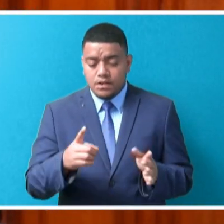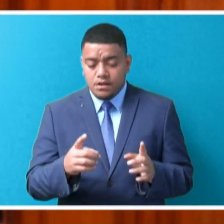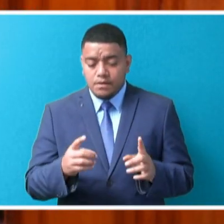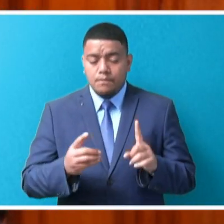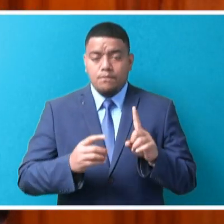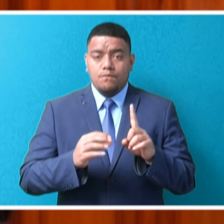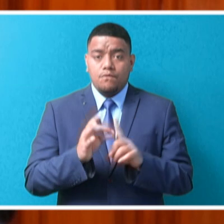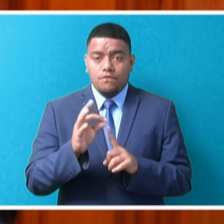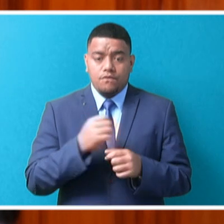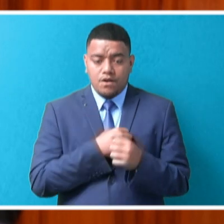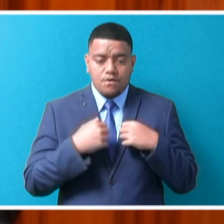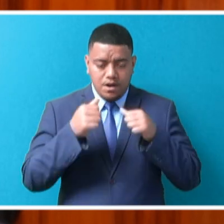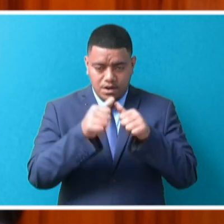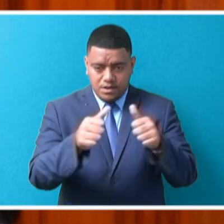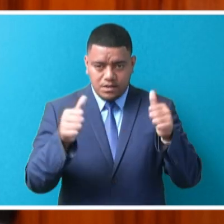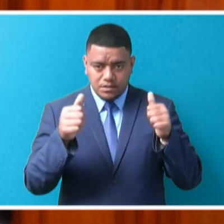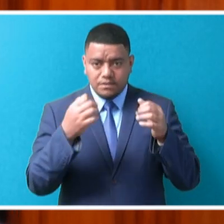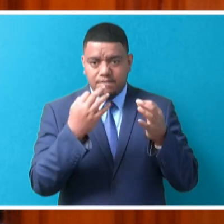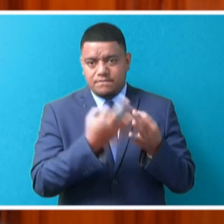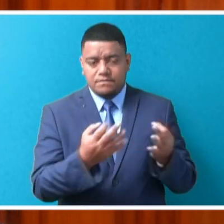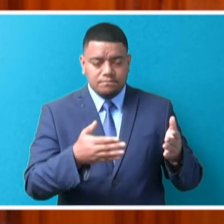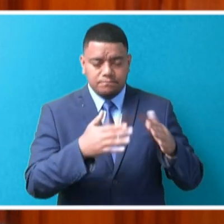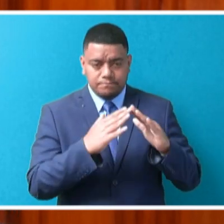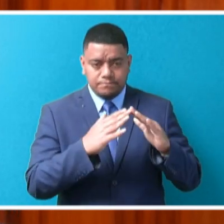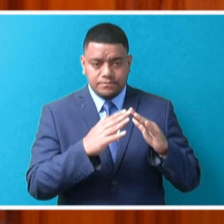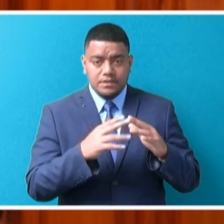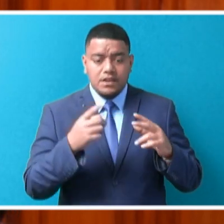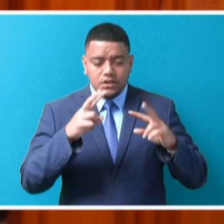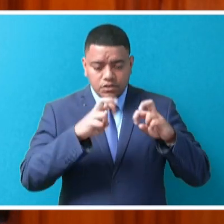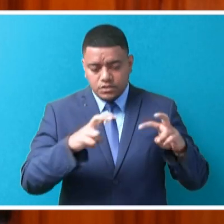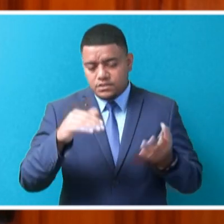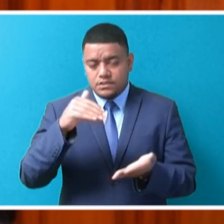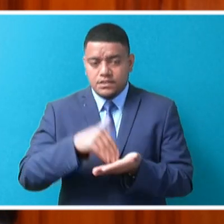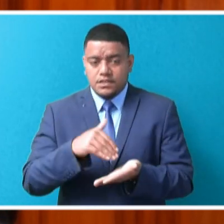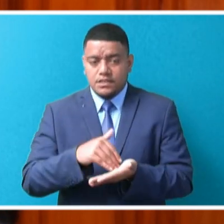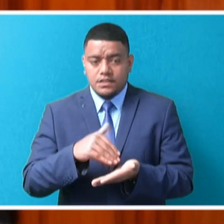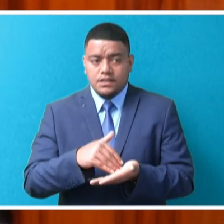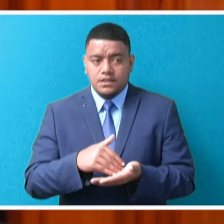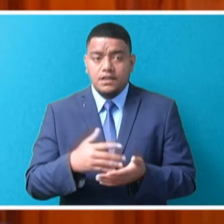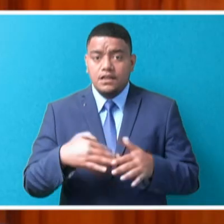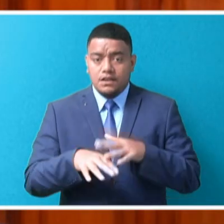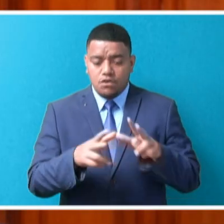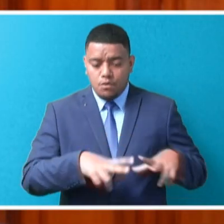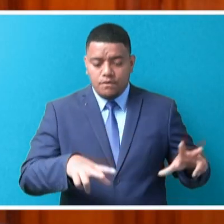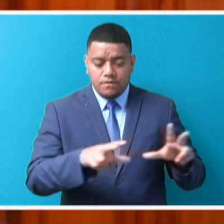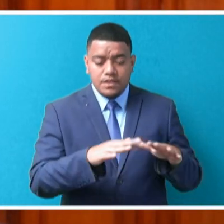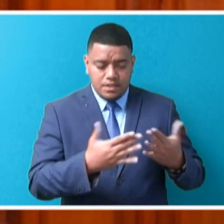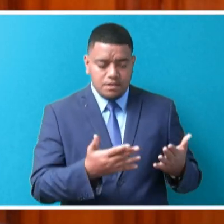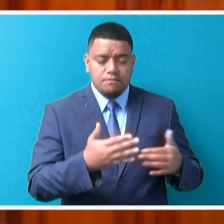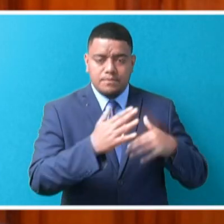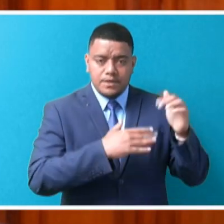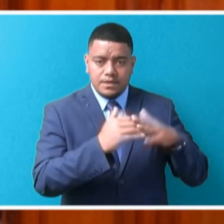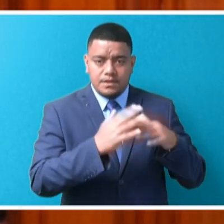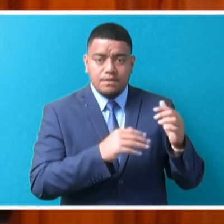and aquaculture facilities. The Makongai Mariculture Research Center in Lomaiviti is undergoing rehabilitation and